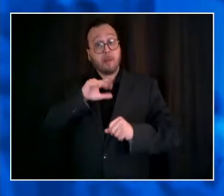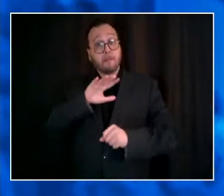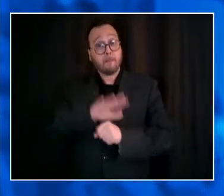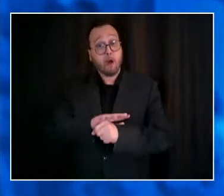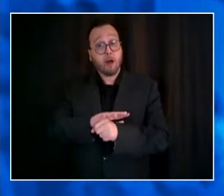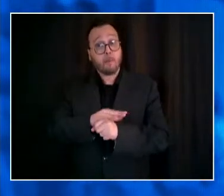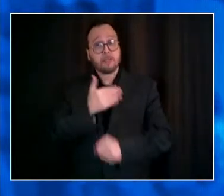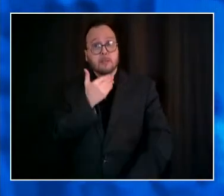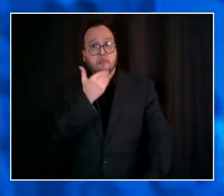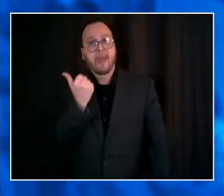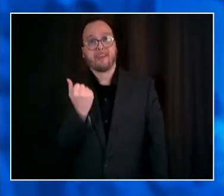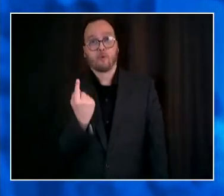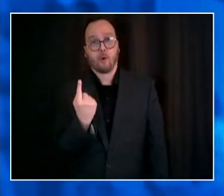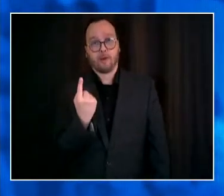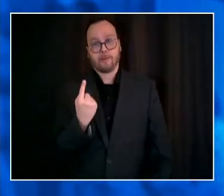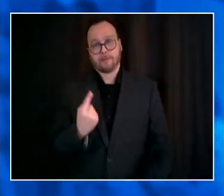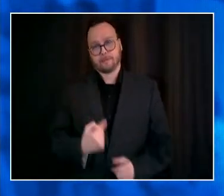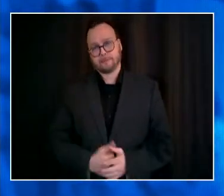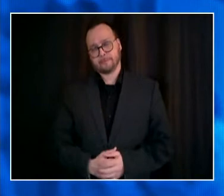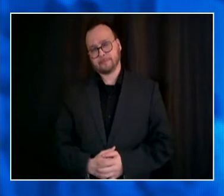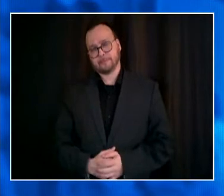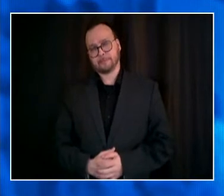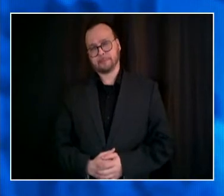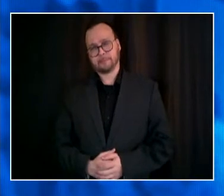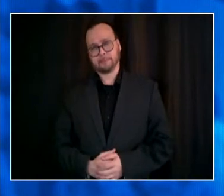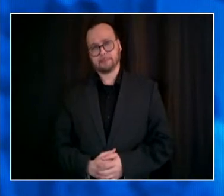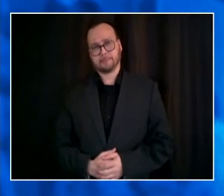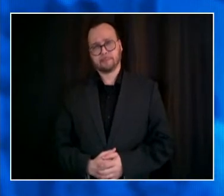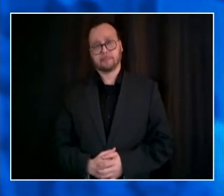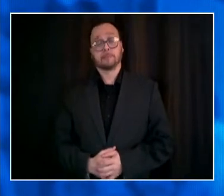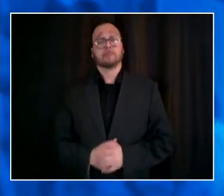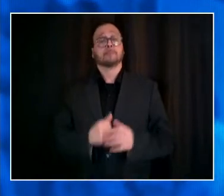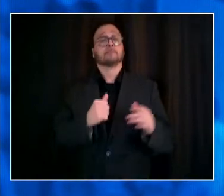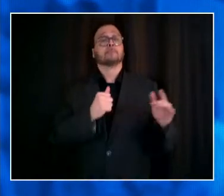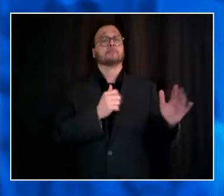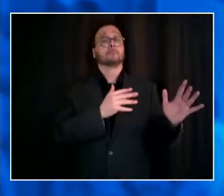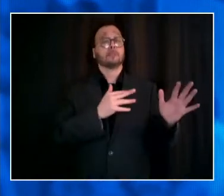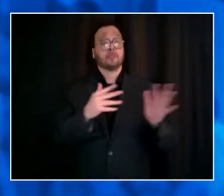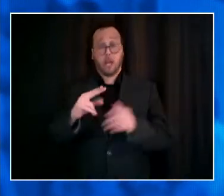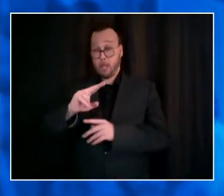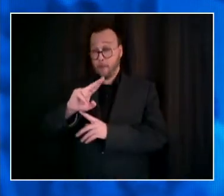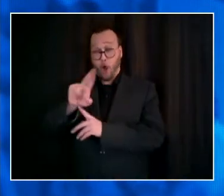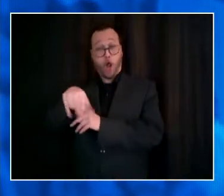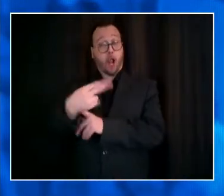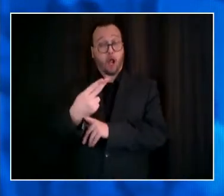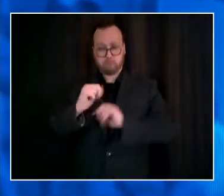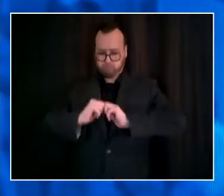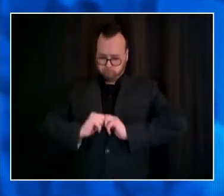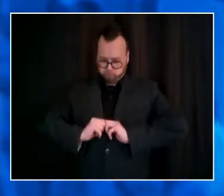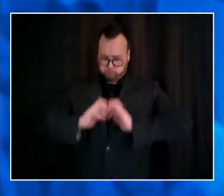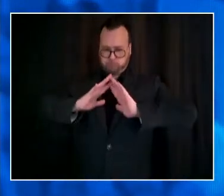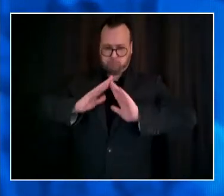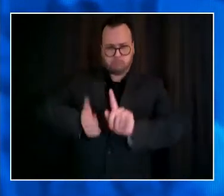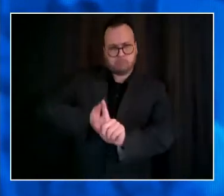one. In time, Harlem came into its own, a place where the Black